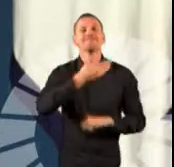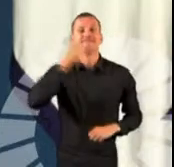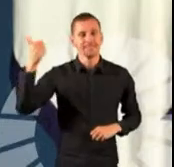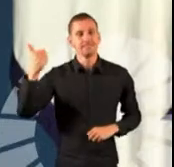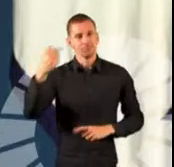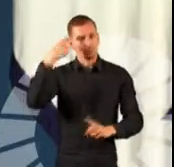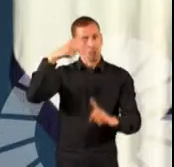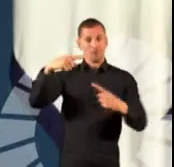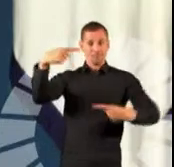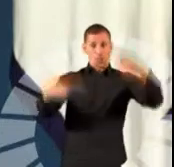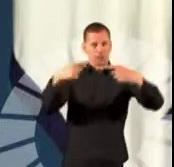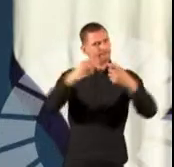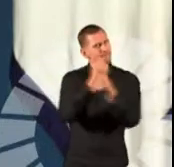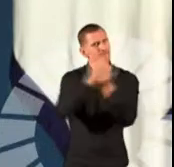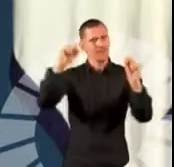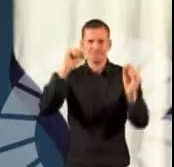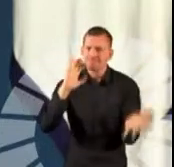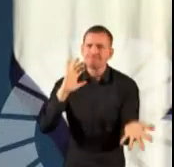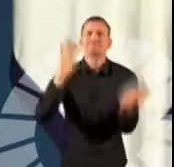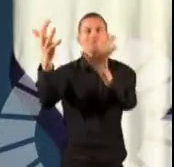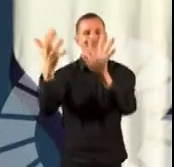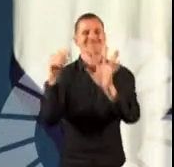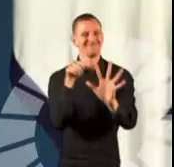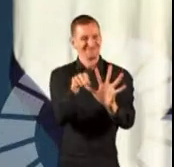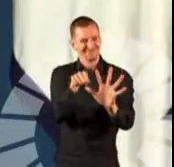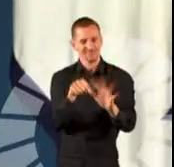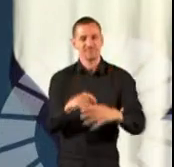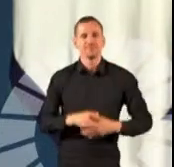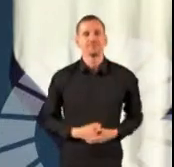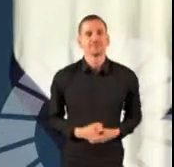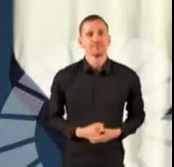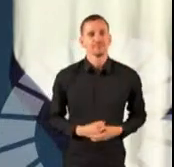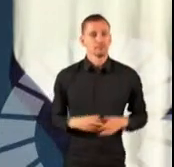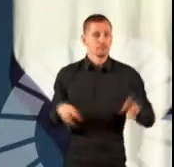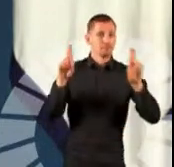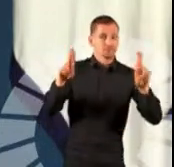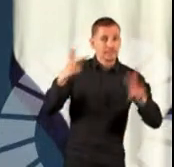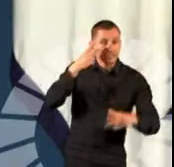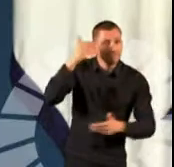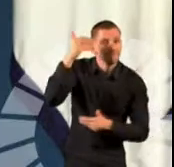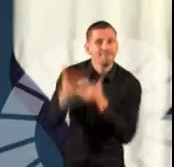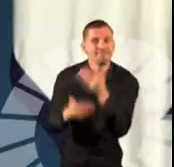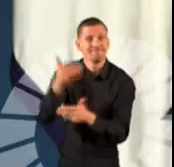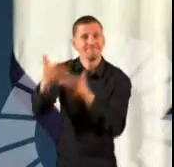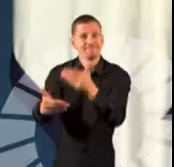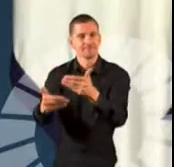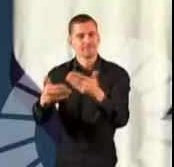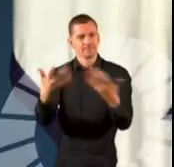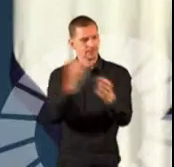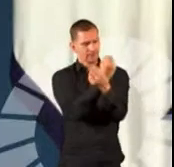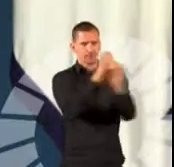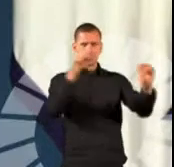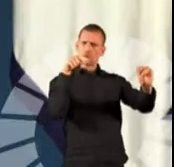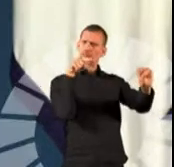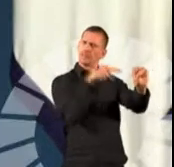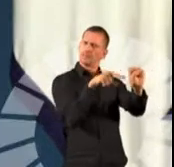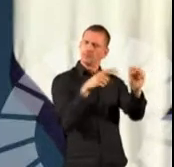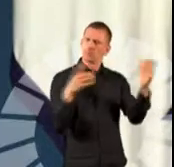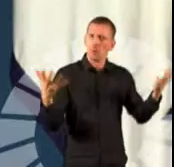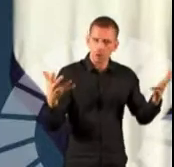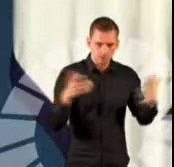believe that if we want to strengthen democracy, we must fight for gender